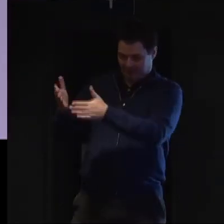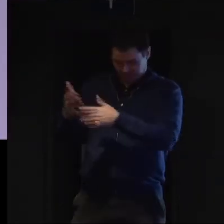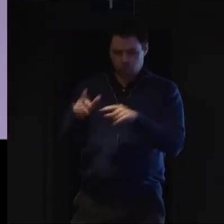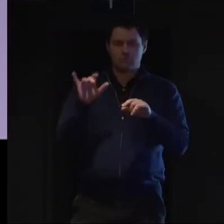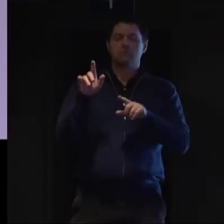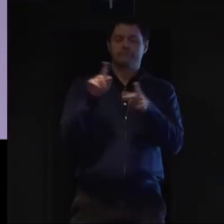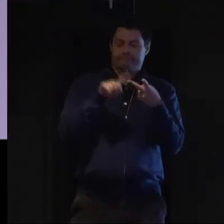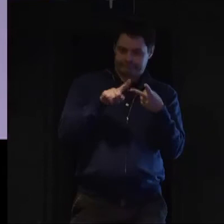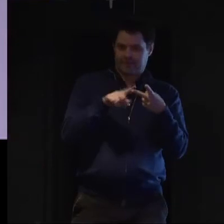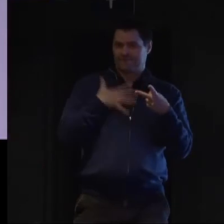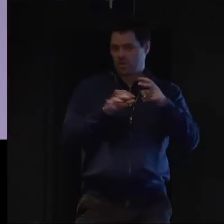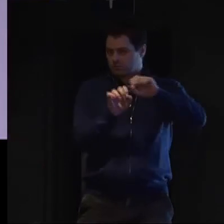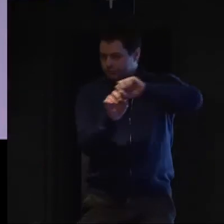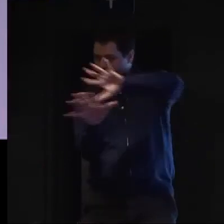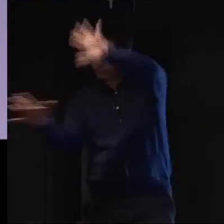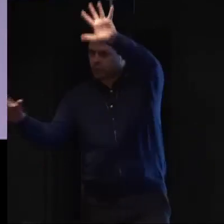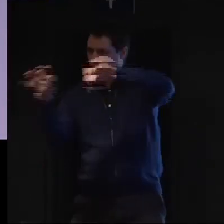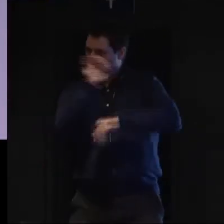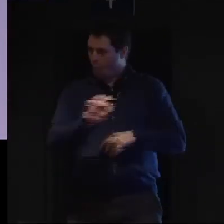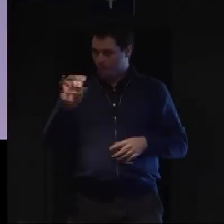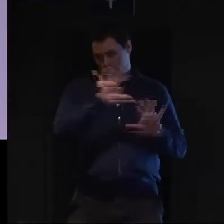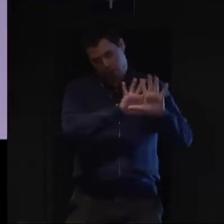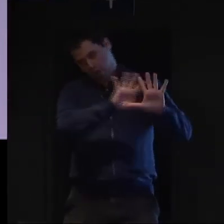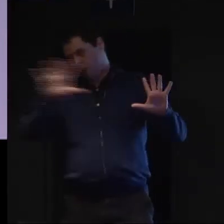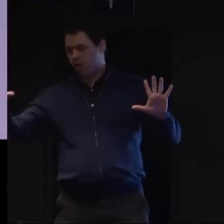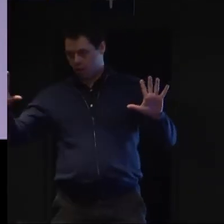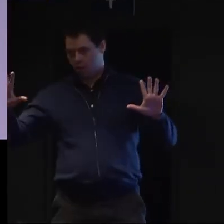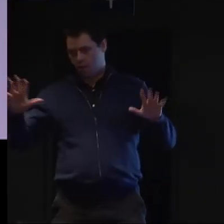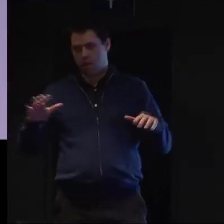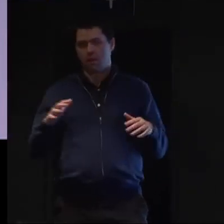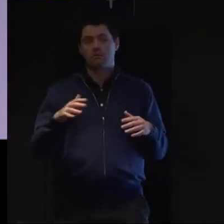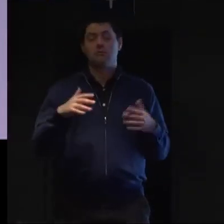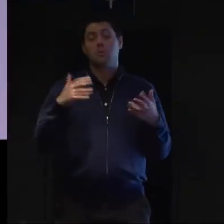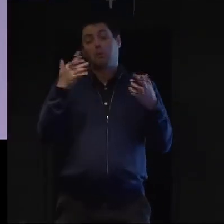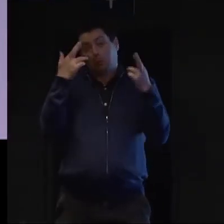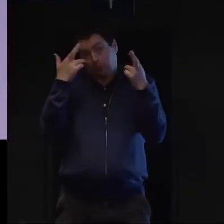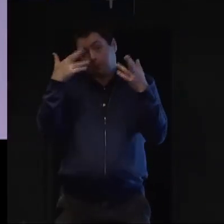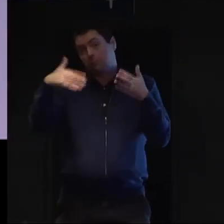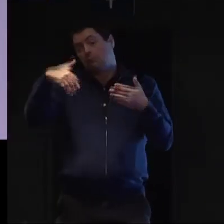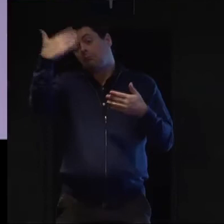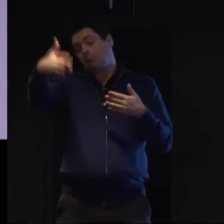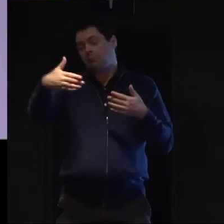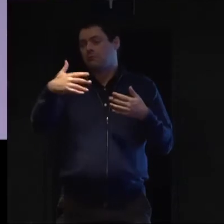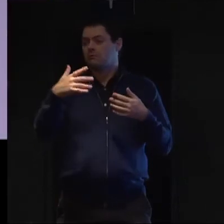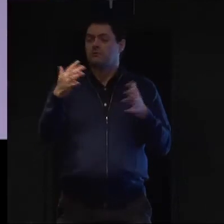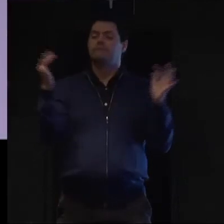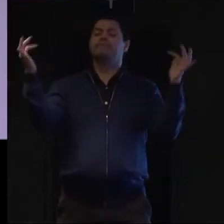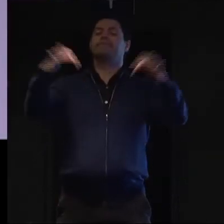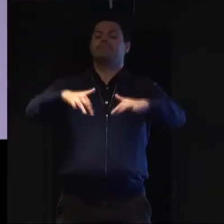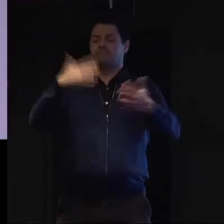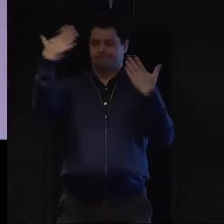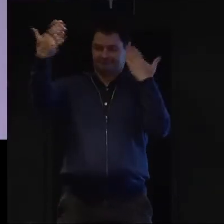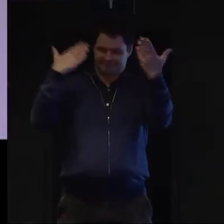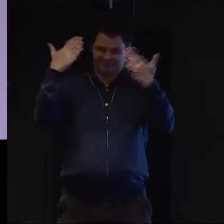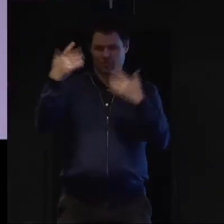spread of what we're doing, and hopefully to enable us to have a follow-up conference to this. I doubt if it'll be in a year's time, but I would hope in 2 years'